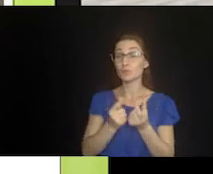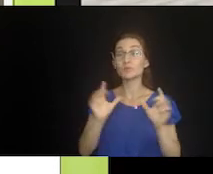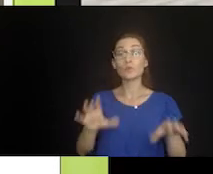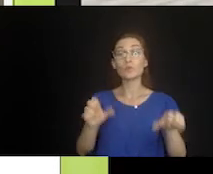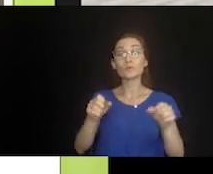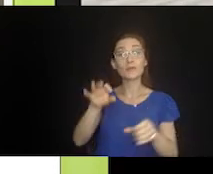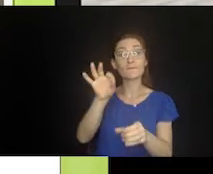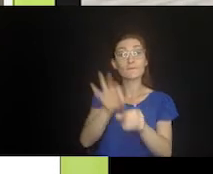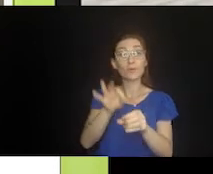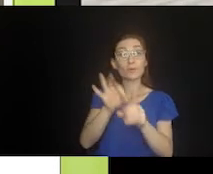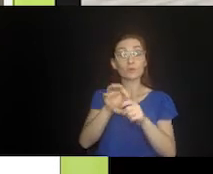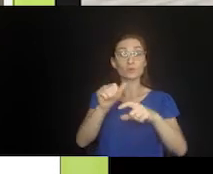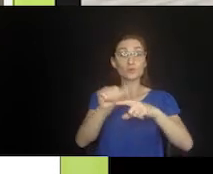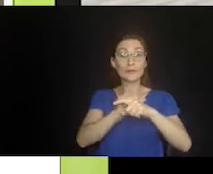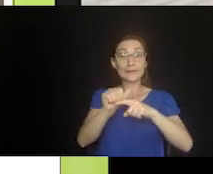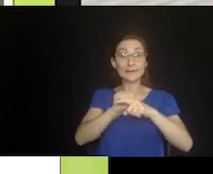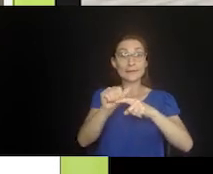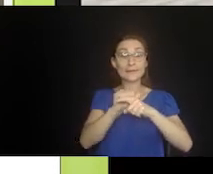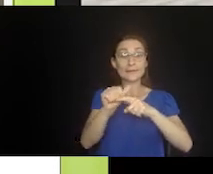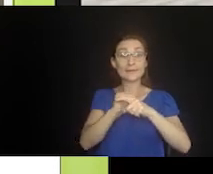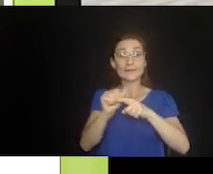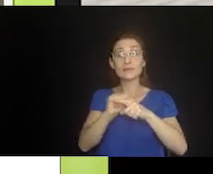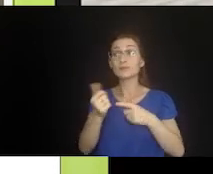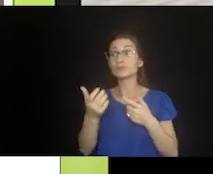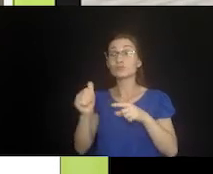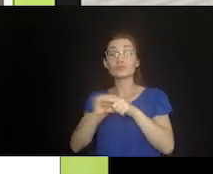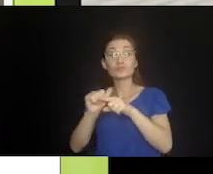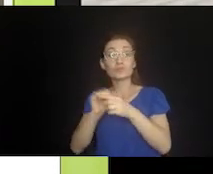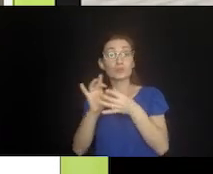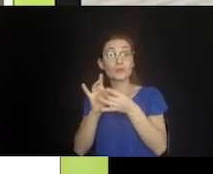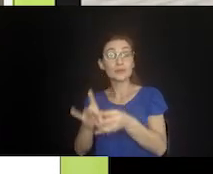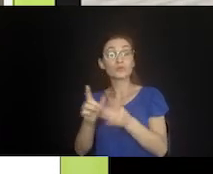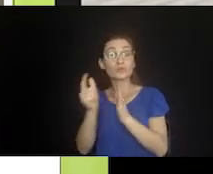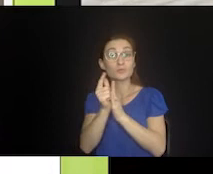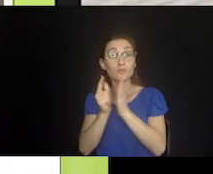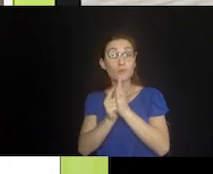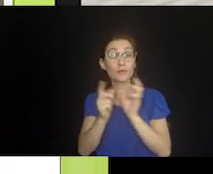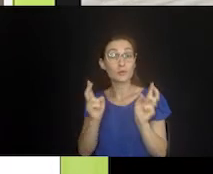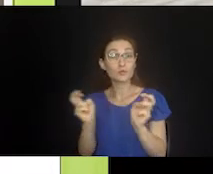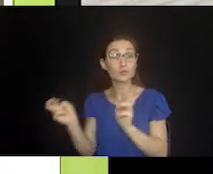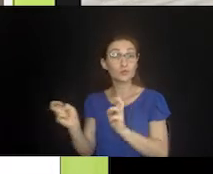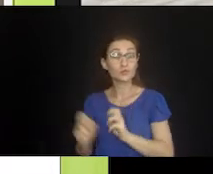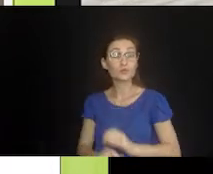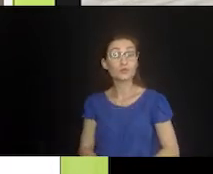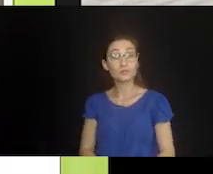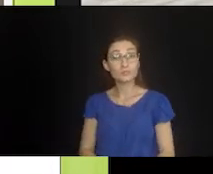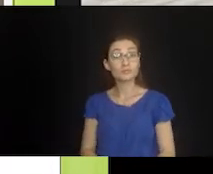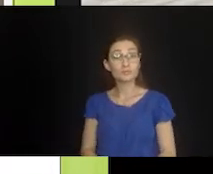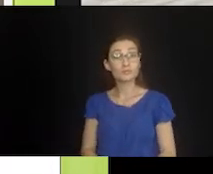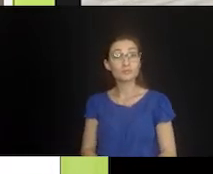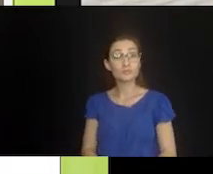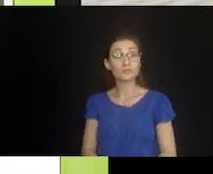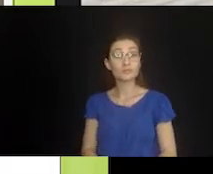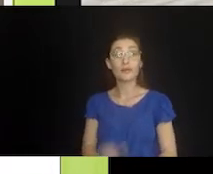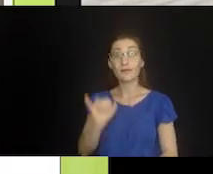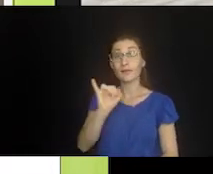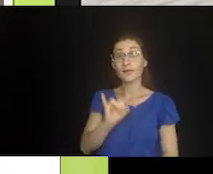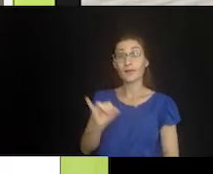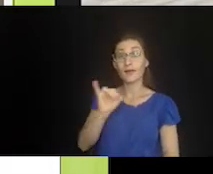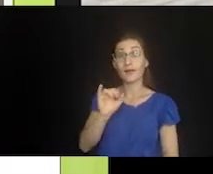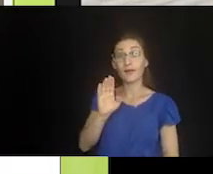our groups have had voter trainings and trainings on legislative issues,